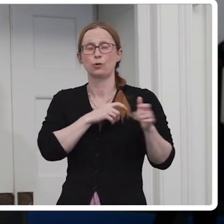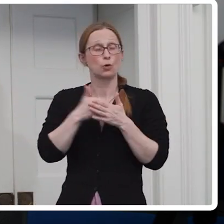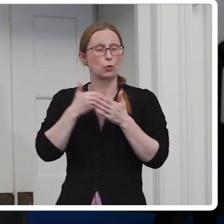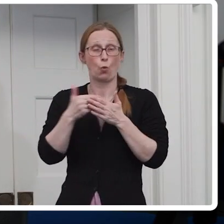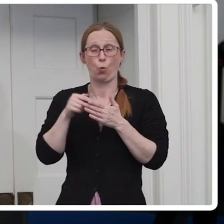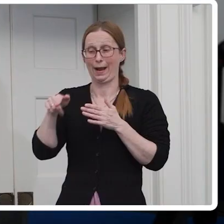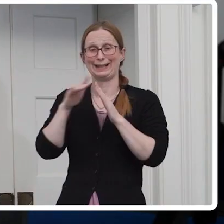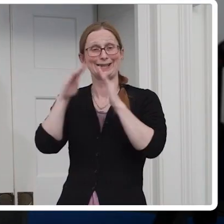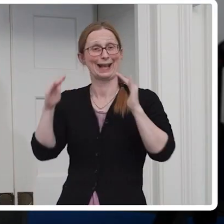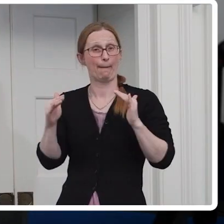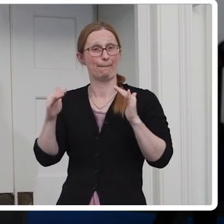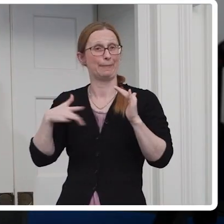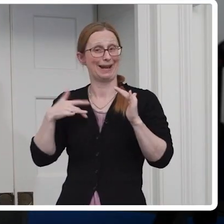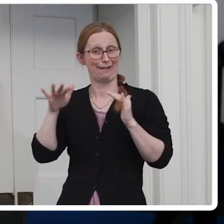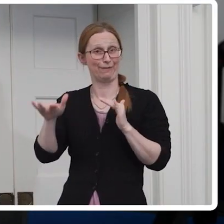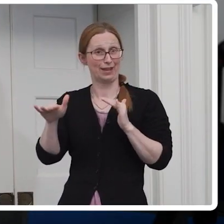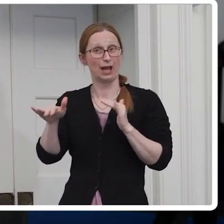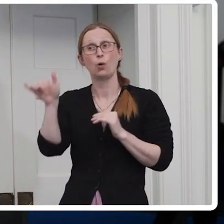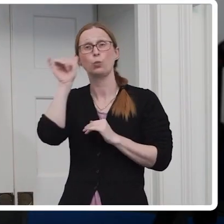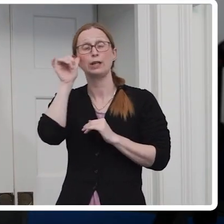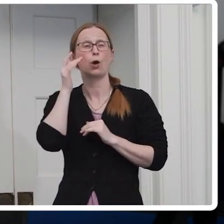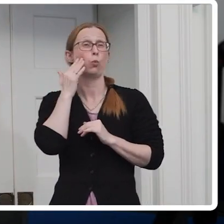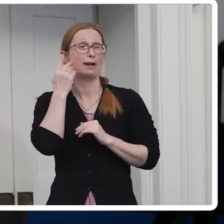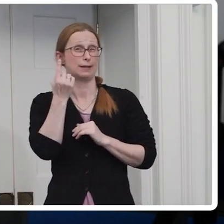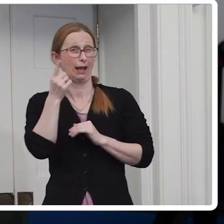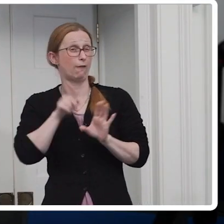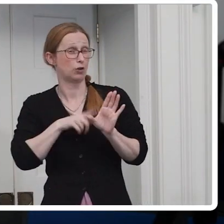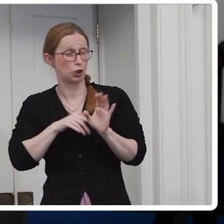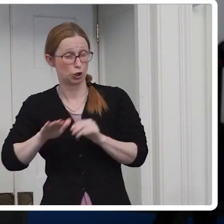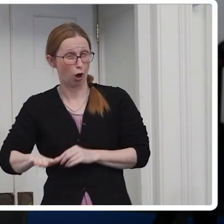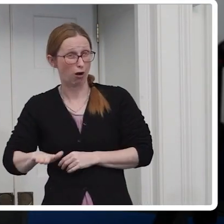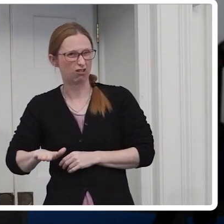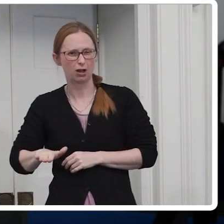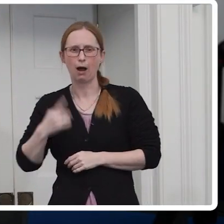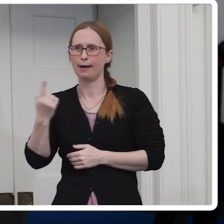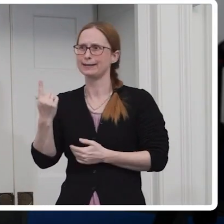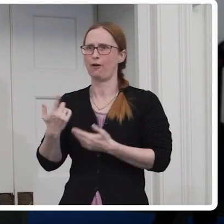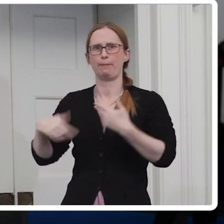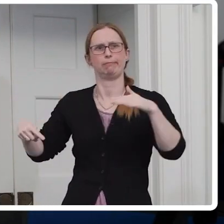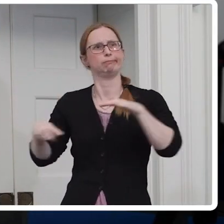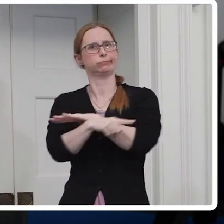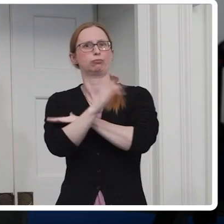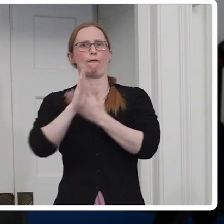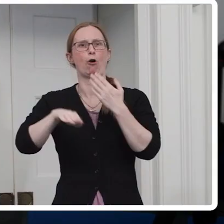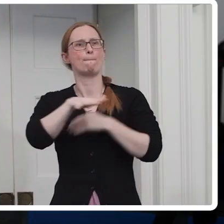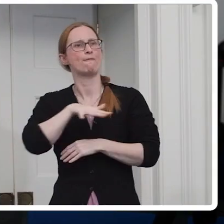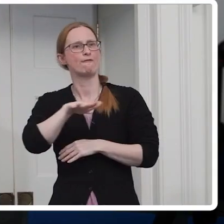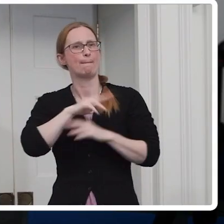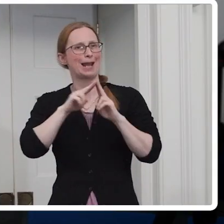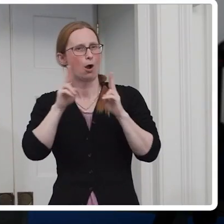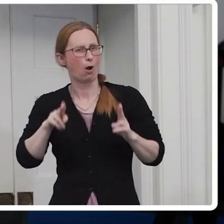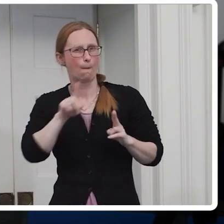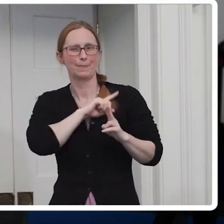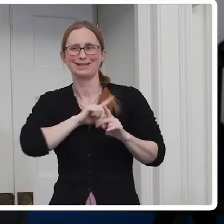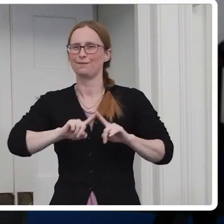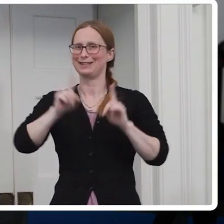Allen didn't always live in that cabin. We know that when she was quite young, she was kind of exiled from her family